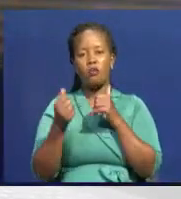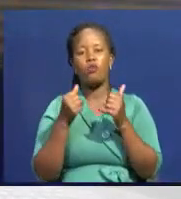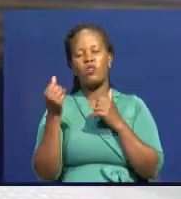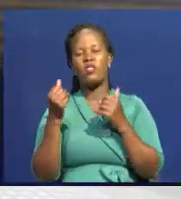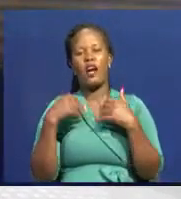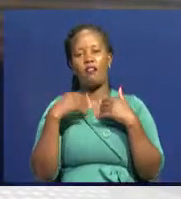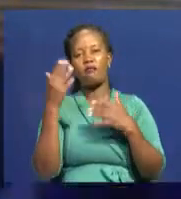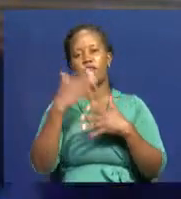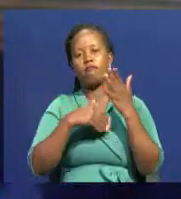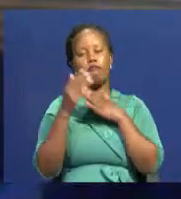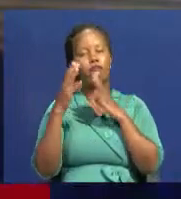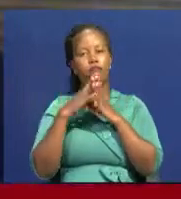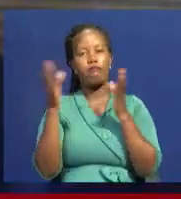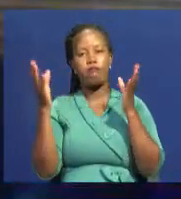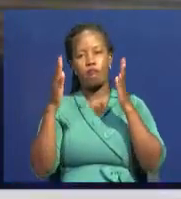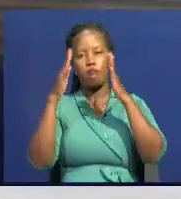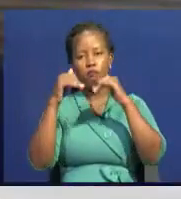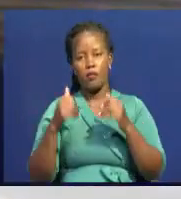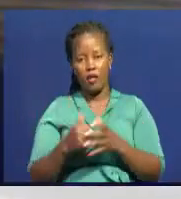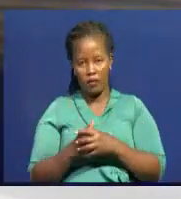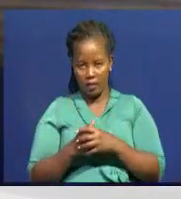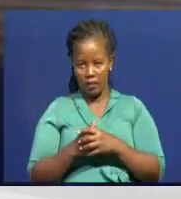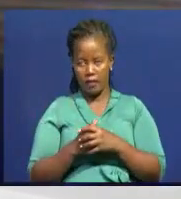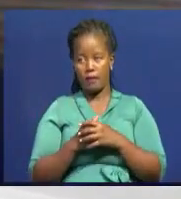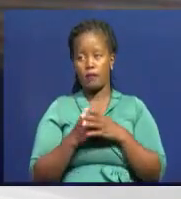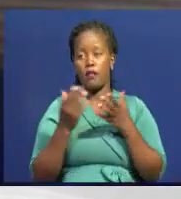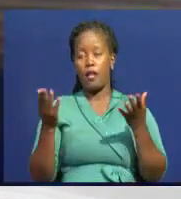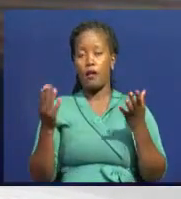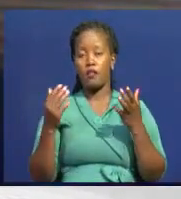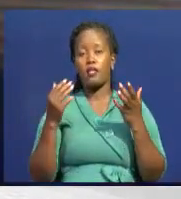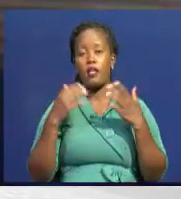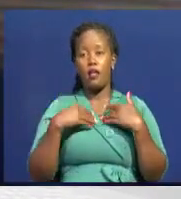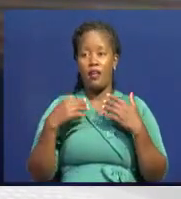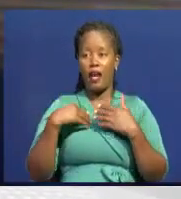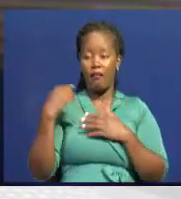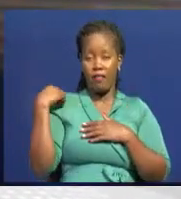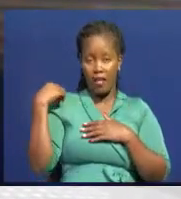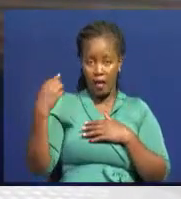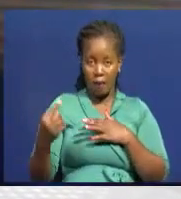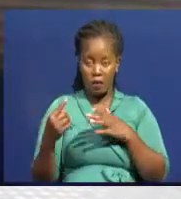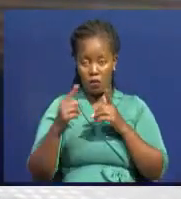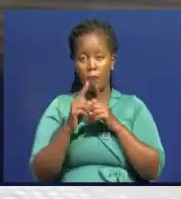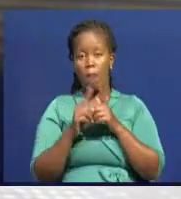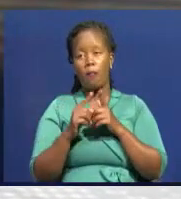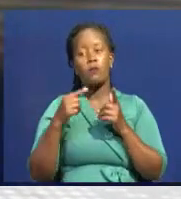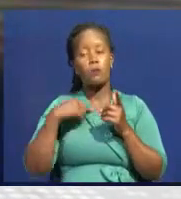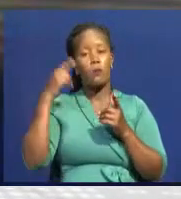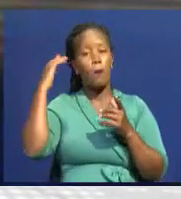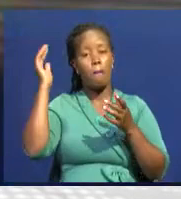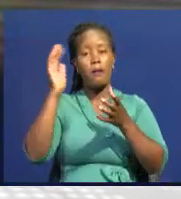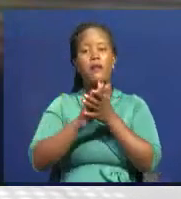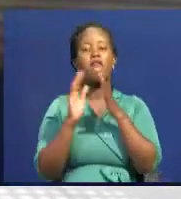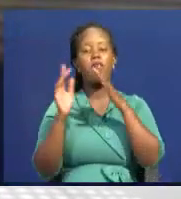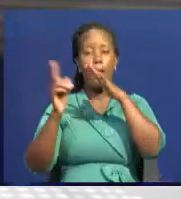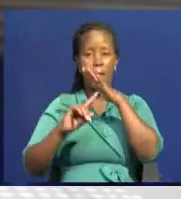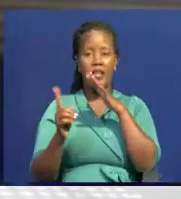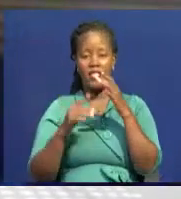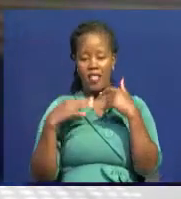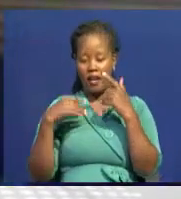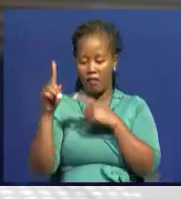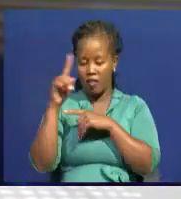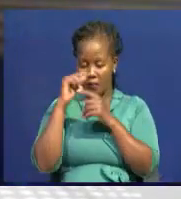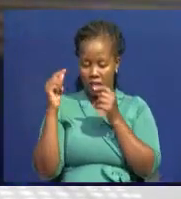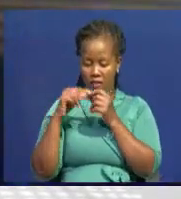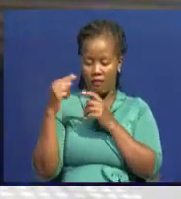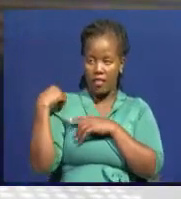apartments here and there. Now, this is the thing, and these are the numbers, and I believe the ministry has these statistics. We